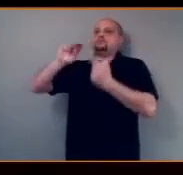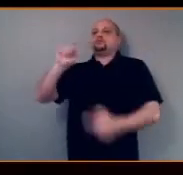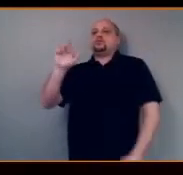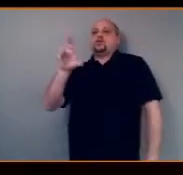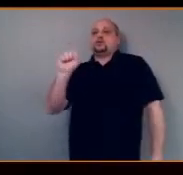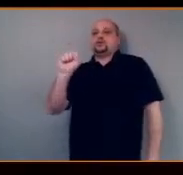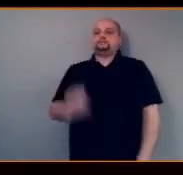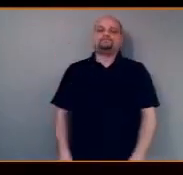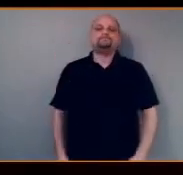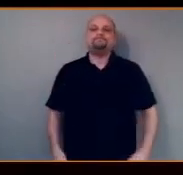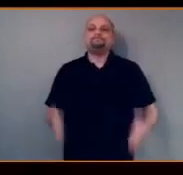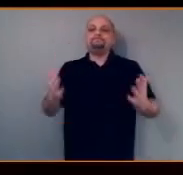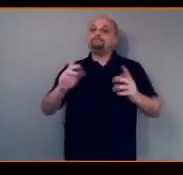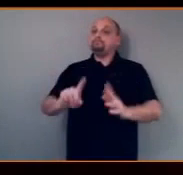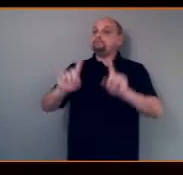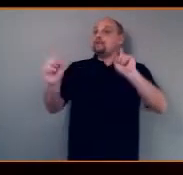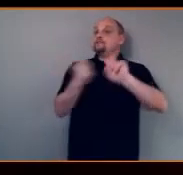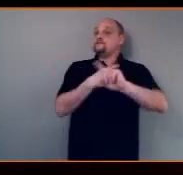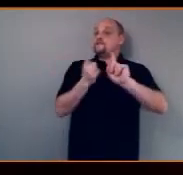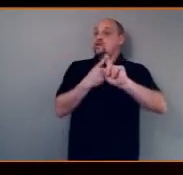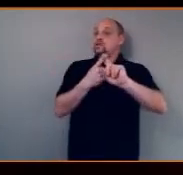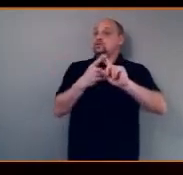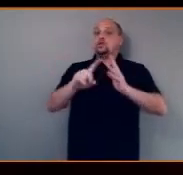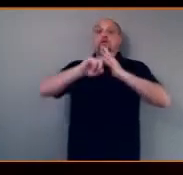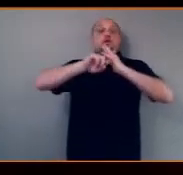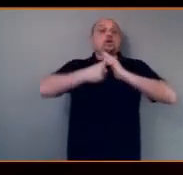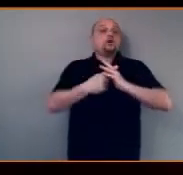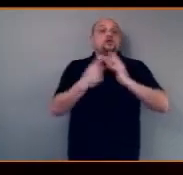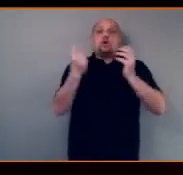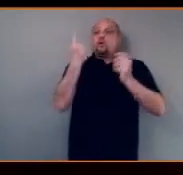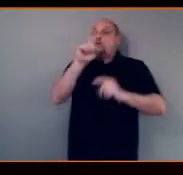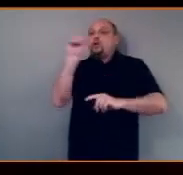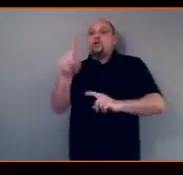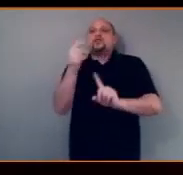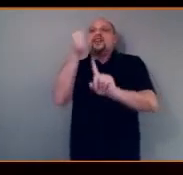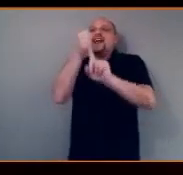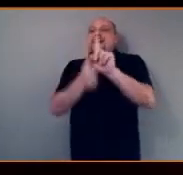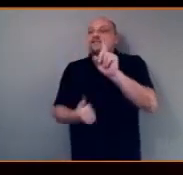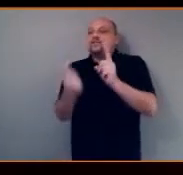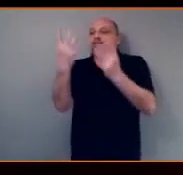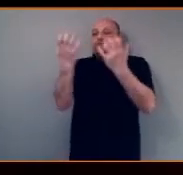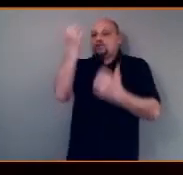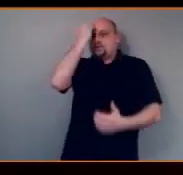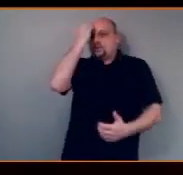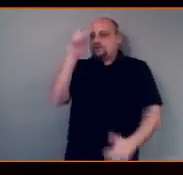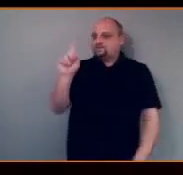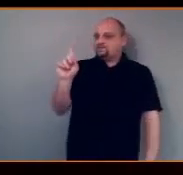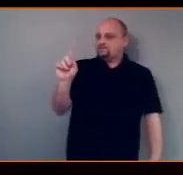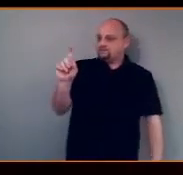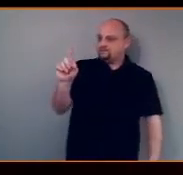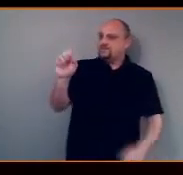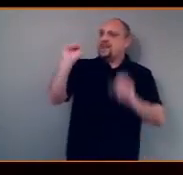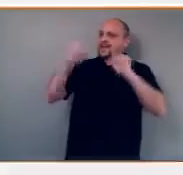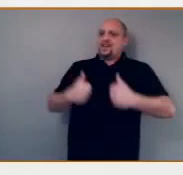But first, let's start things off with a question millions of people around the world are asking. Is Mars